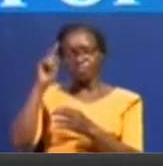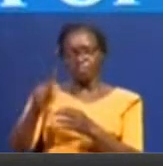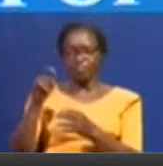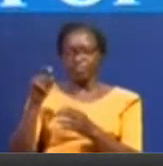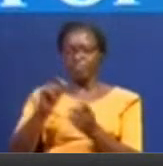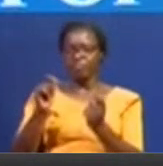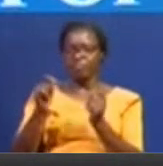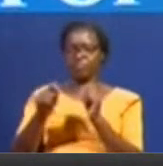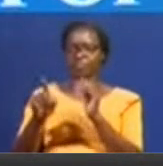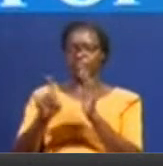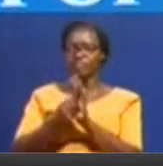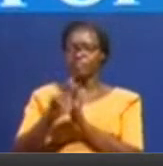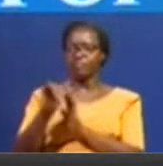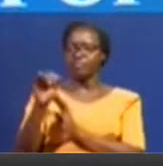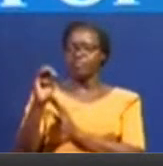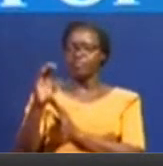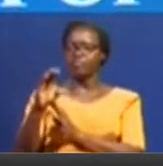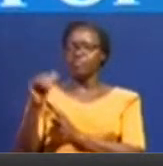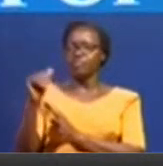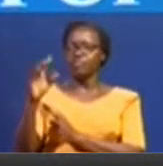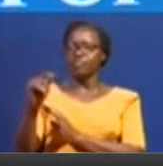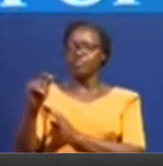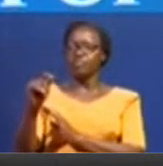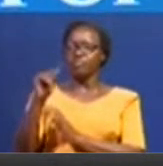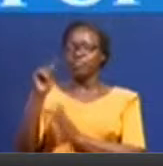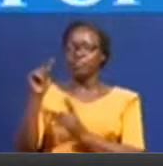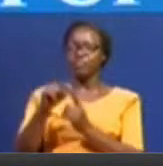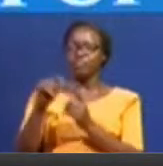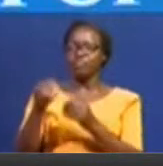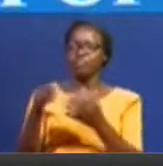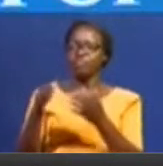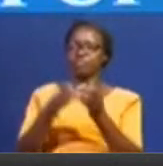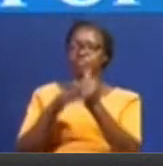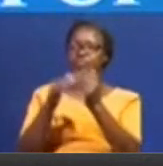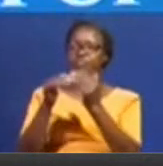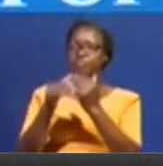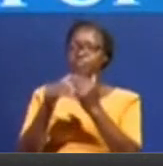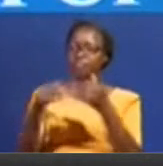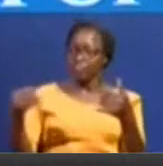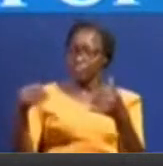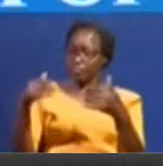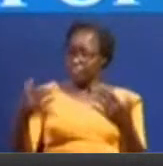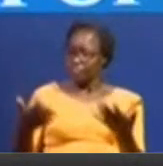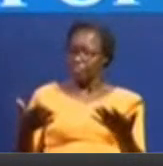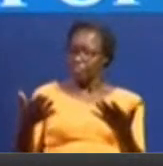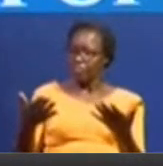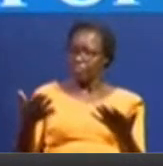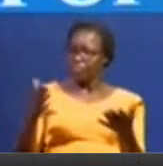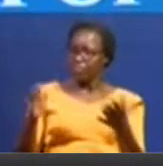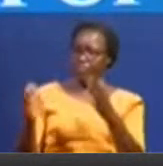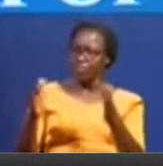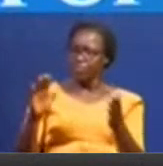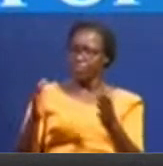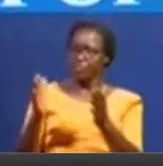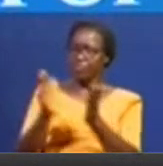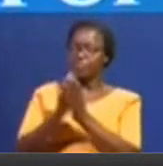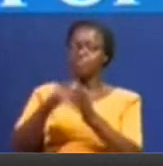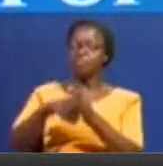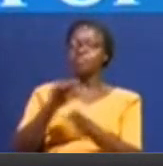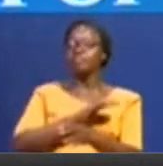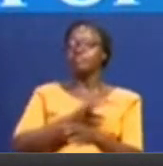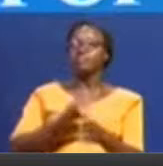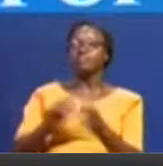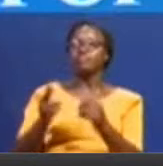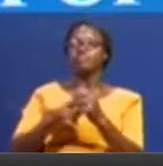law, the IEBC Act, to be specific, to give guidelines on how affairs within the commission, the